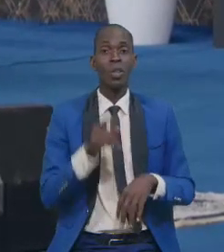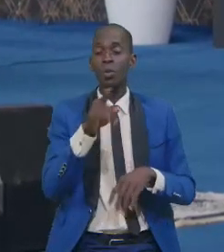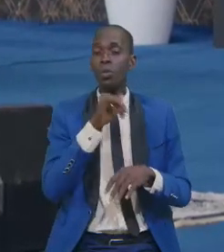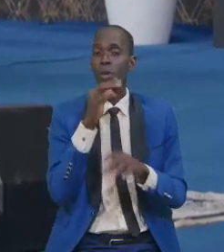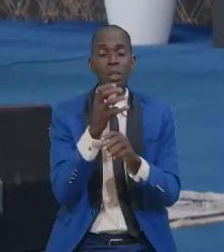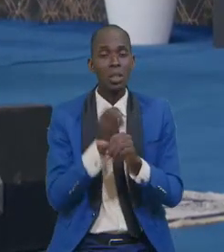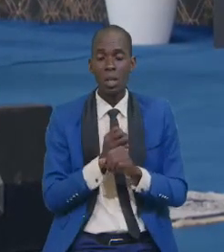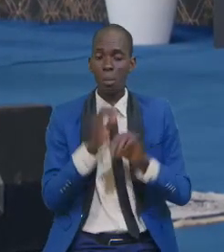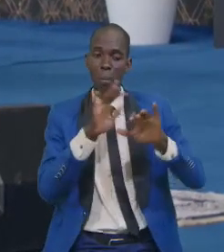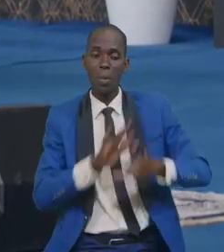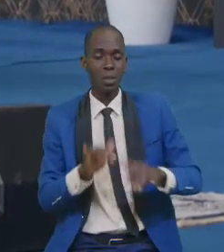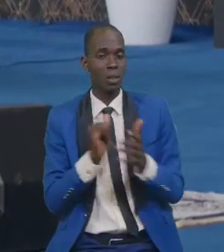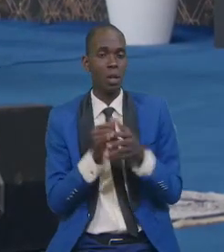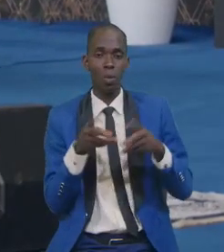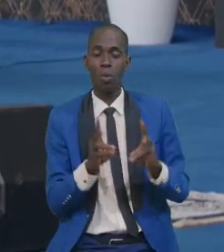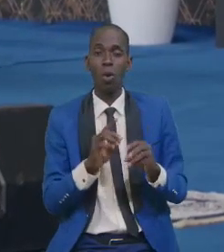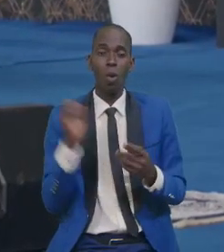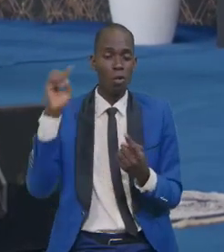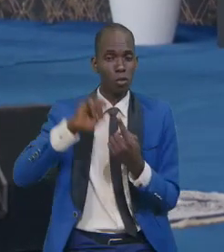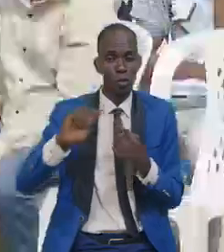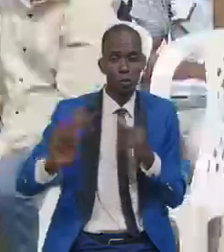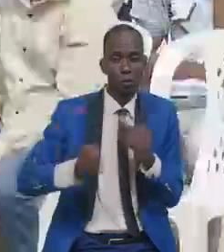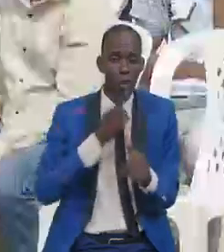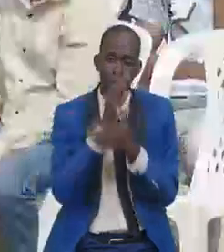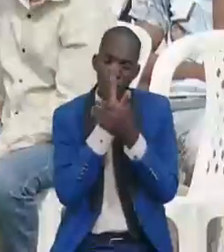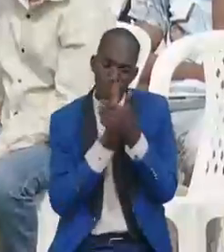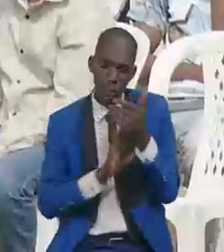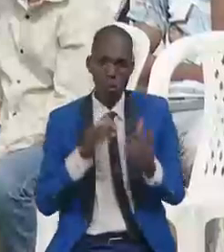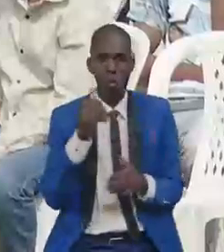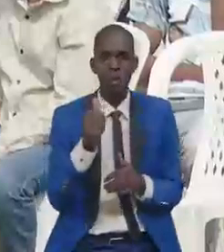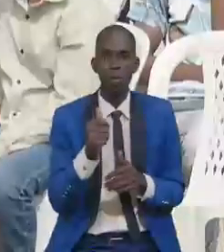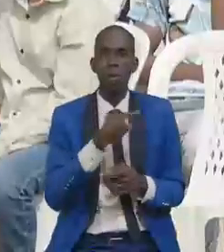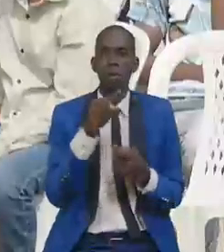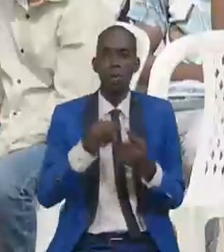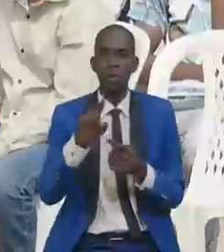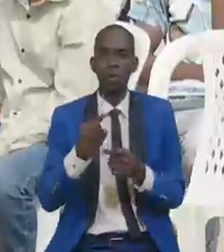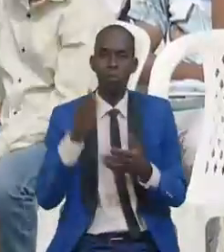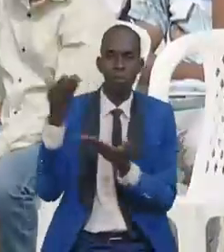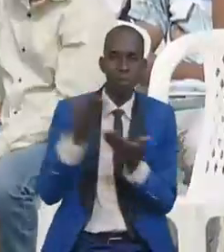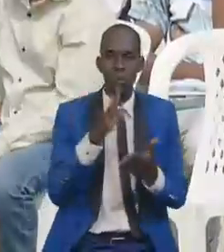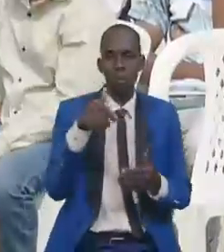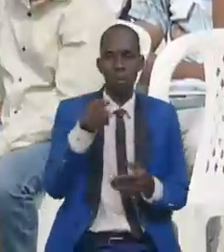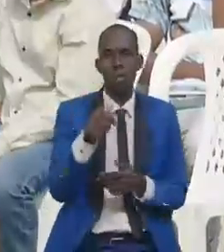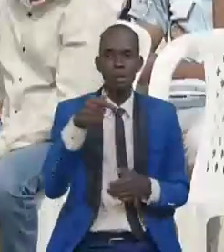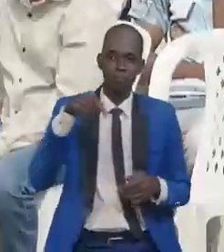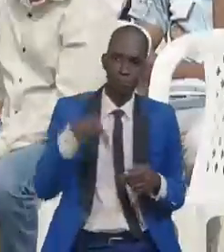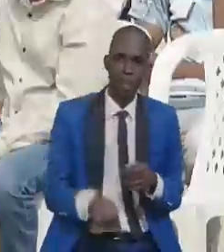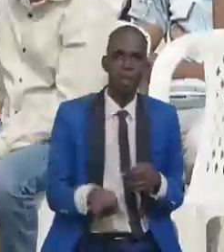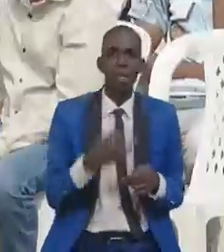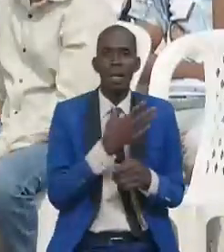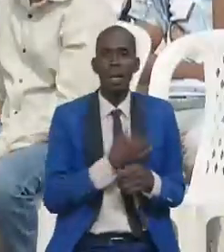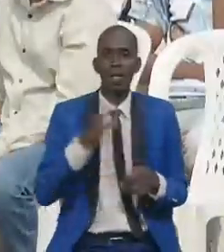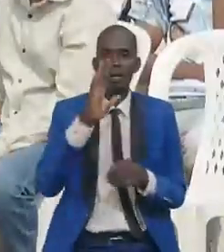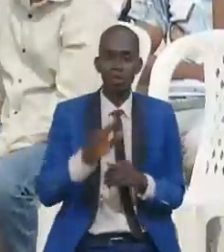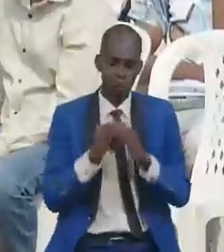we humble ourselves, when we lower ourselves, and when we bend low in the